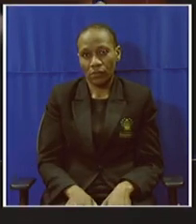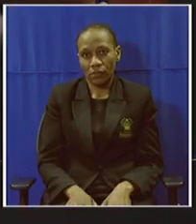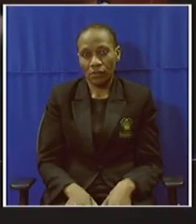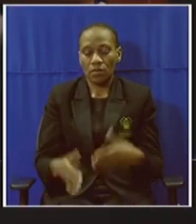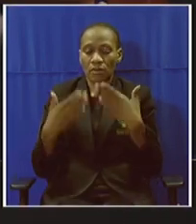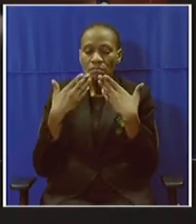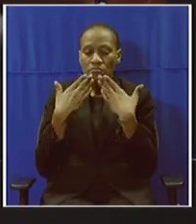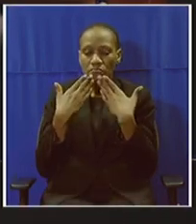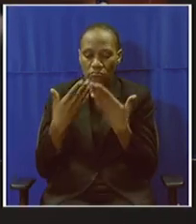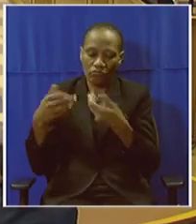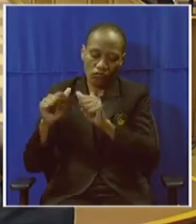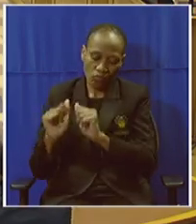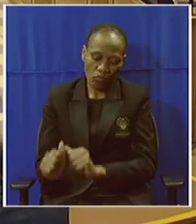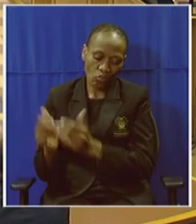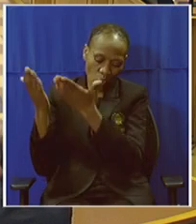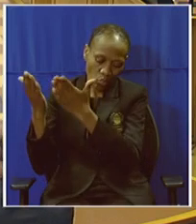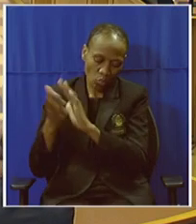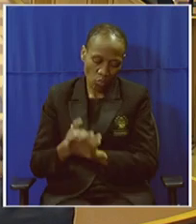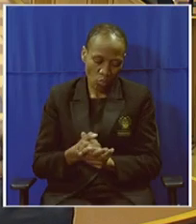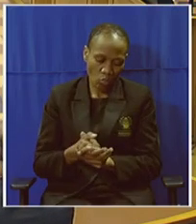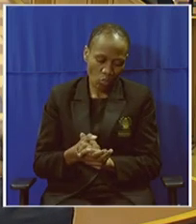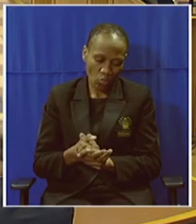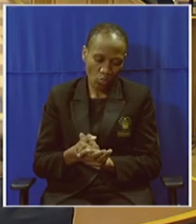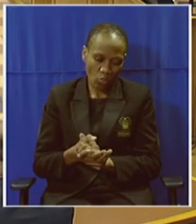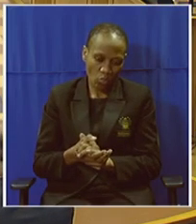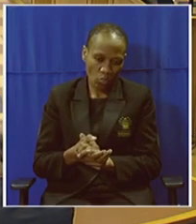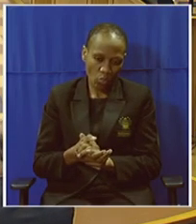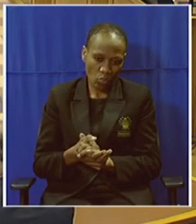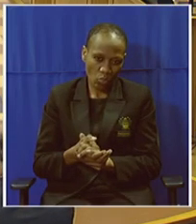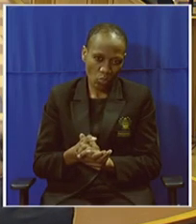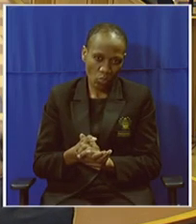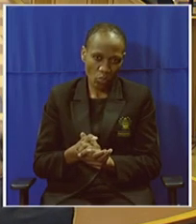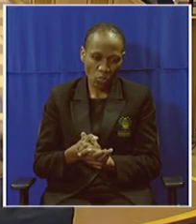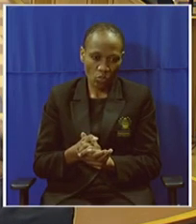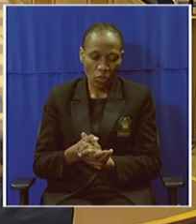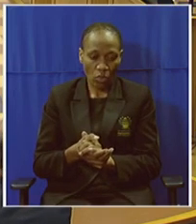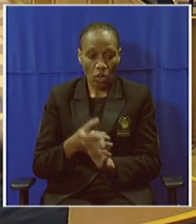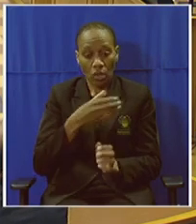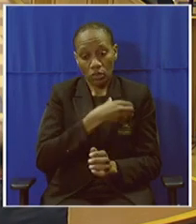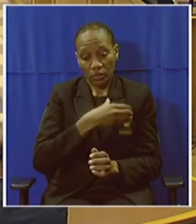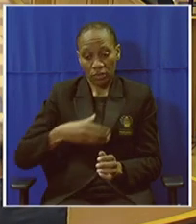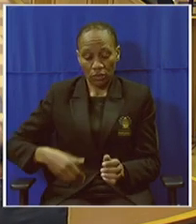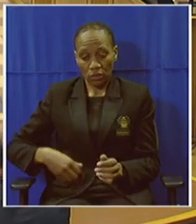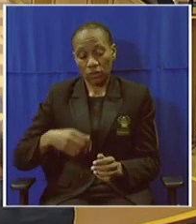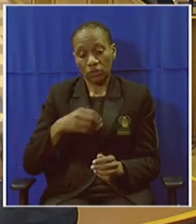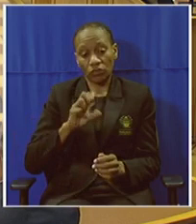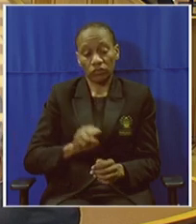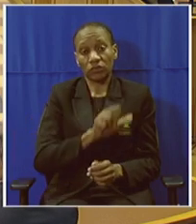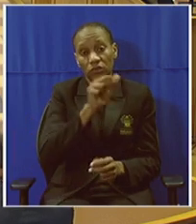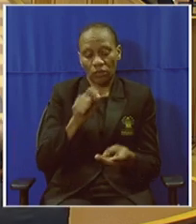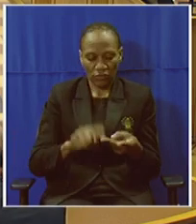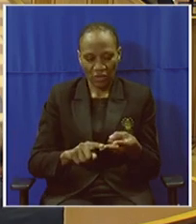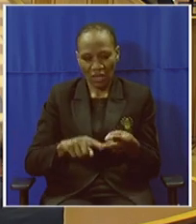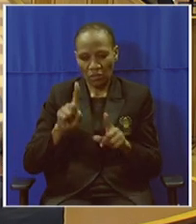Thank you, House Chair. The introduction of several measures by the President of South Africa and various members